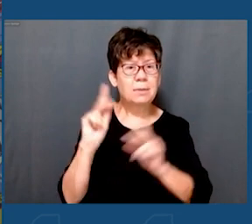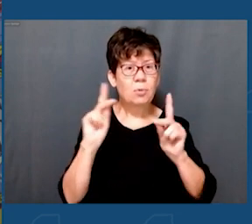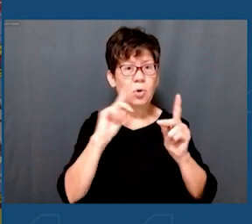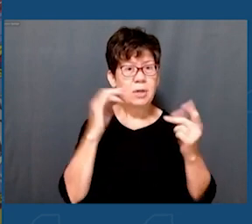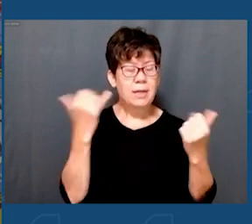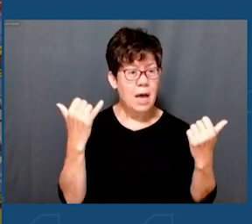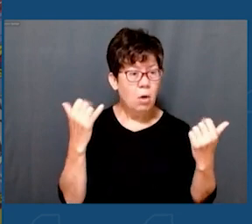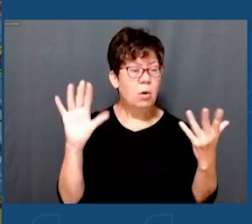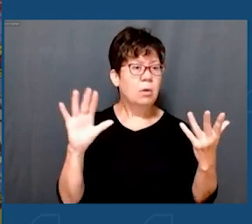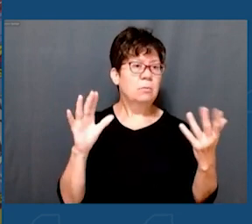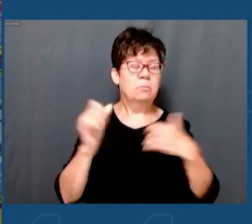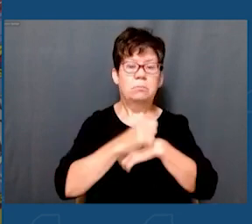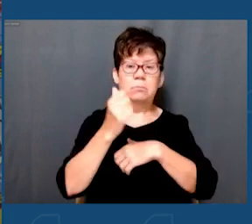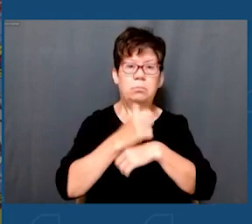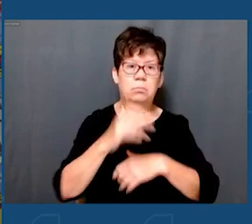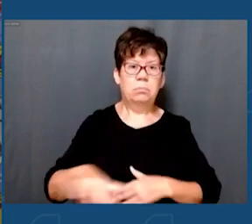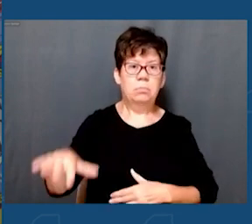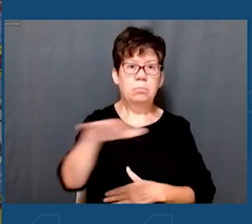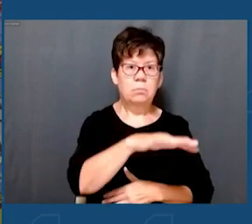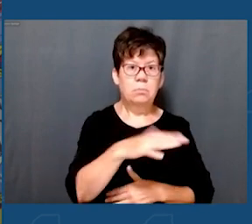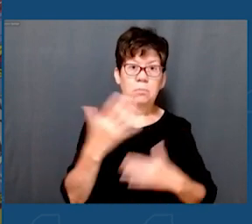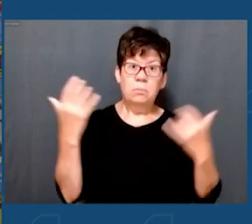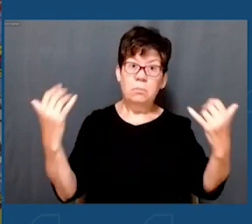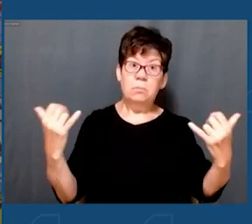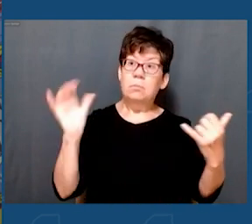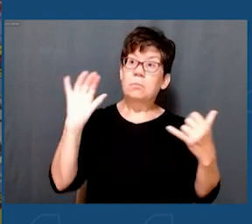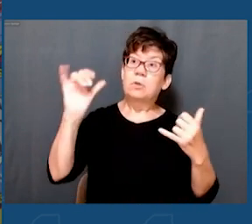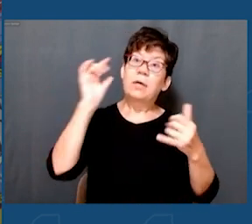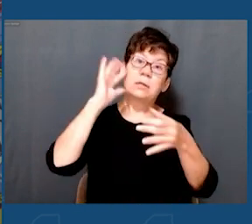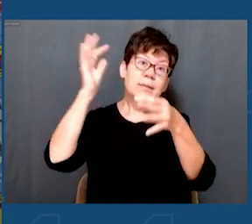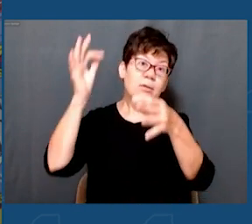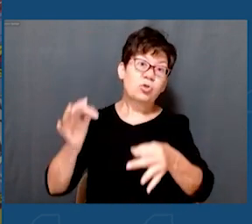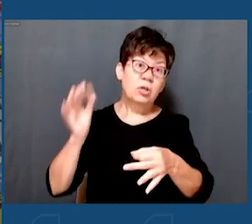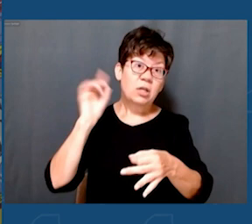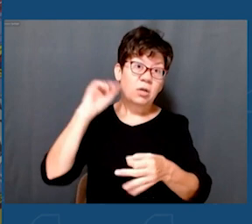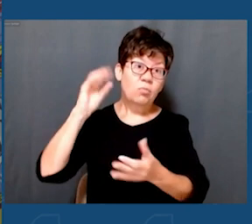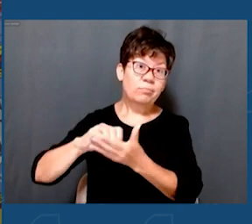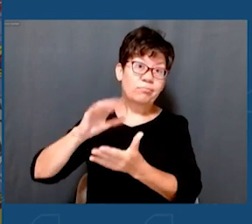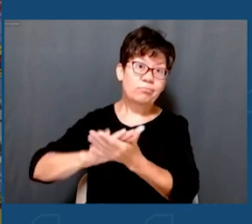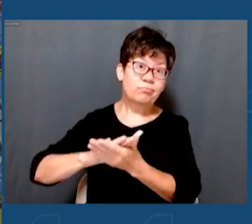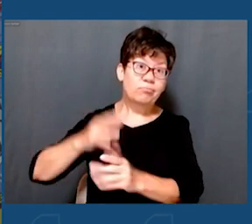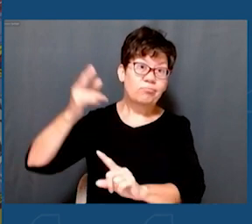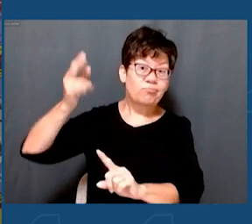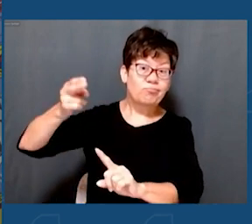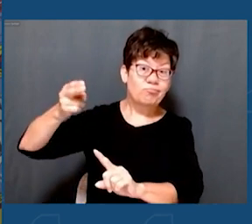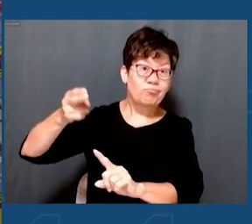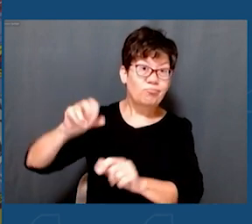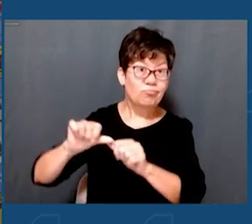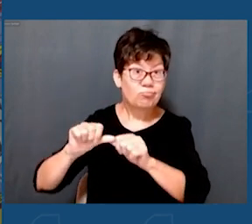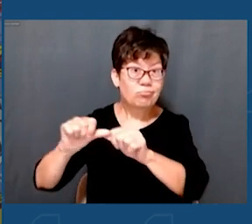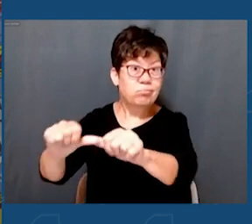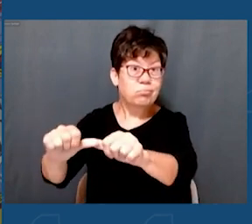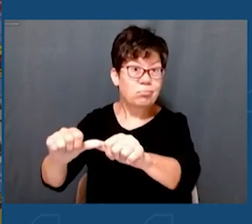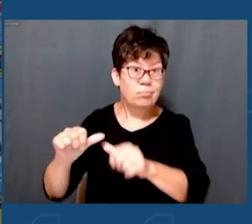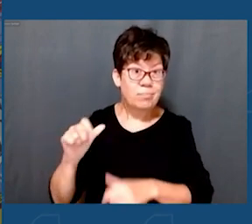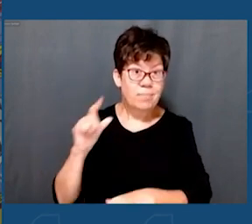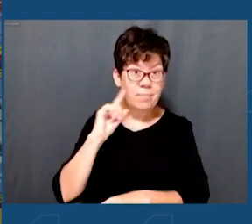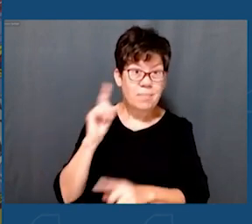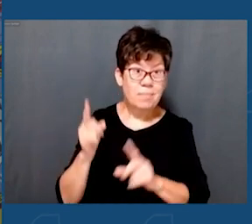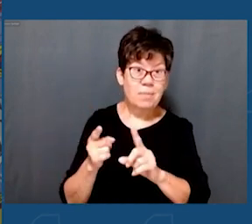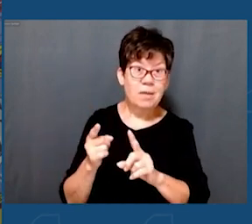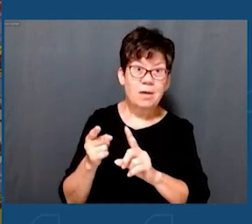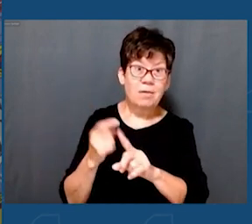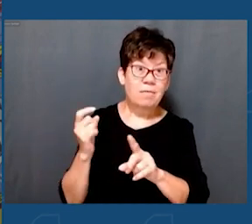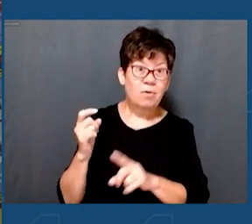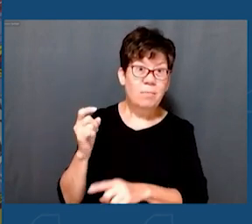Bruin decision, again, it'll go down in infamy. It's named after our former superintendent, the Bruin case from New York.